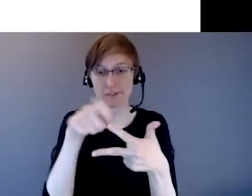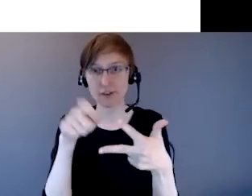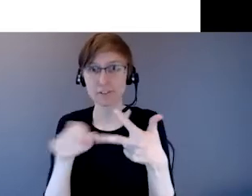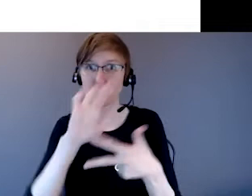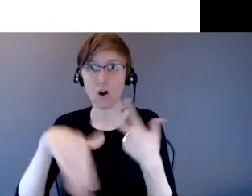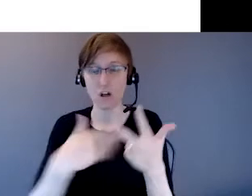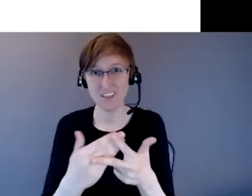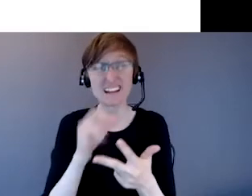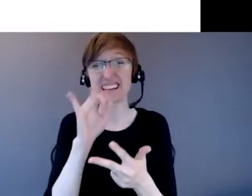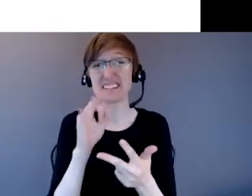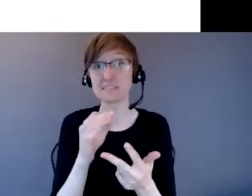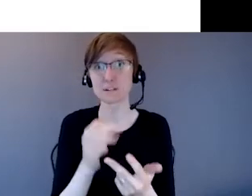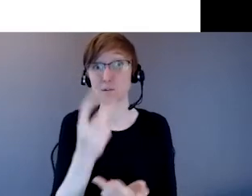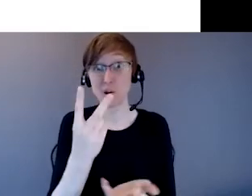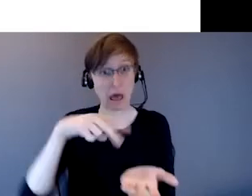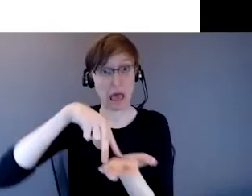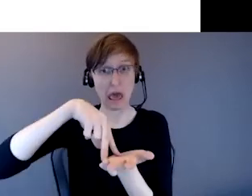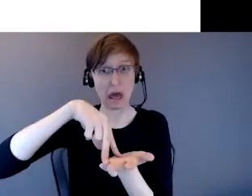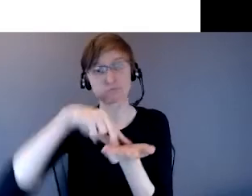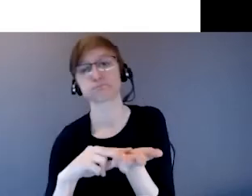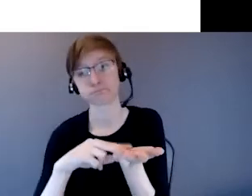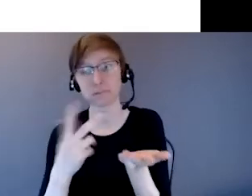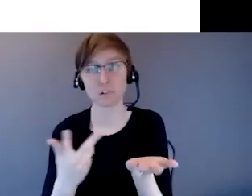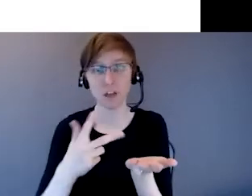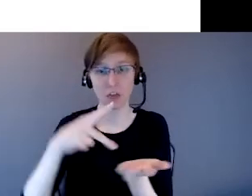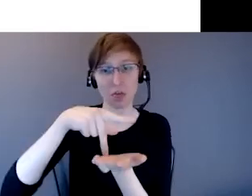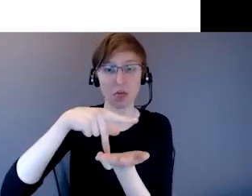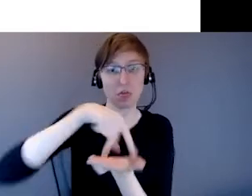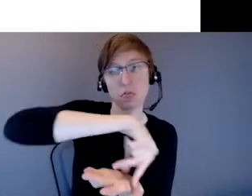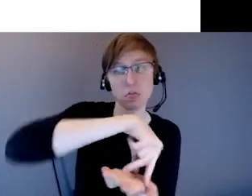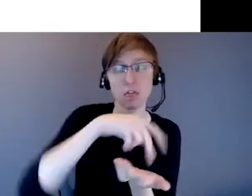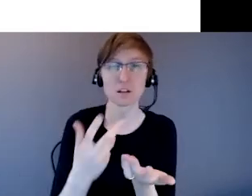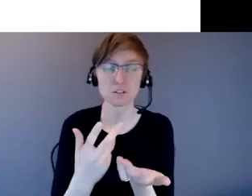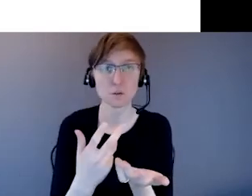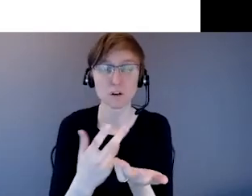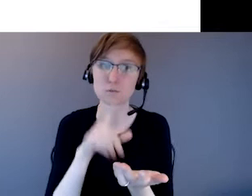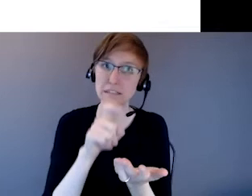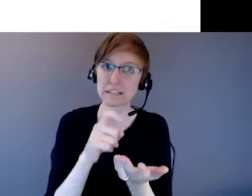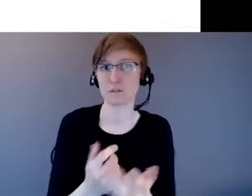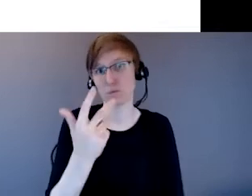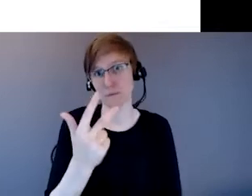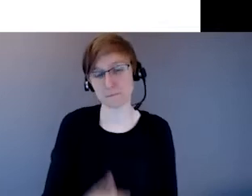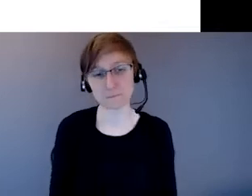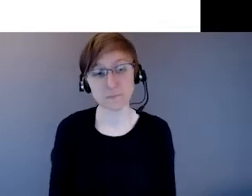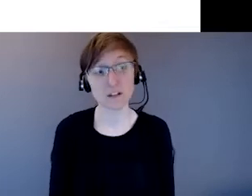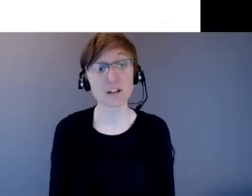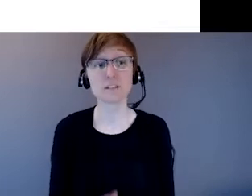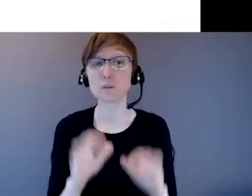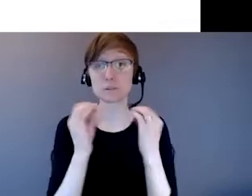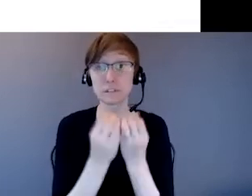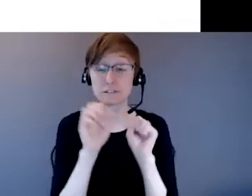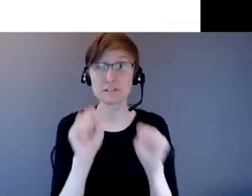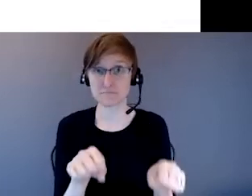organizations can foster and support the development of these various pillars in order to help someone succeed, advance